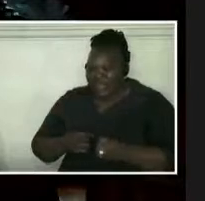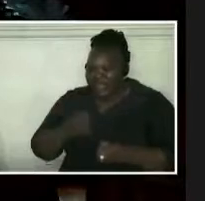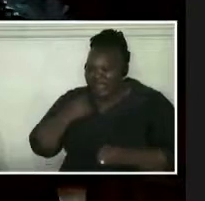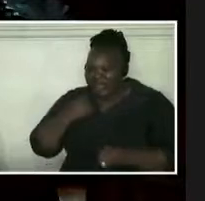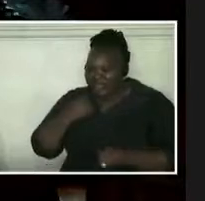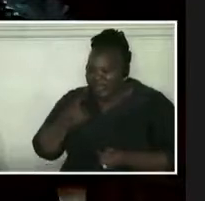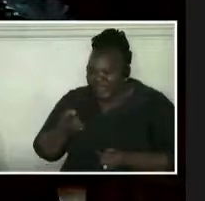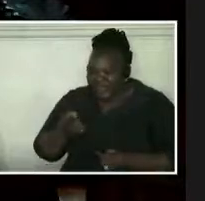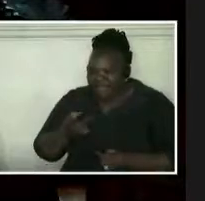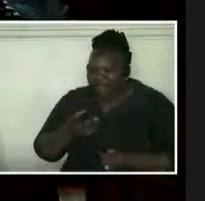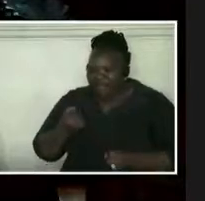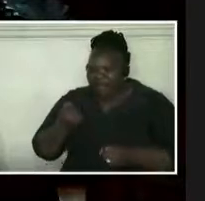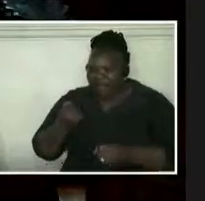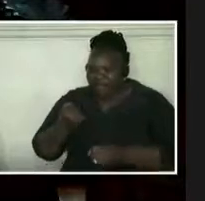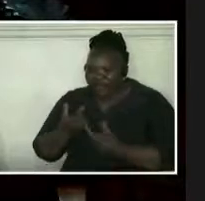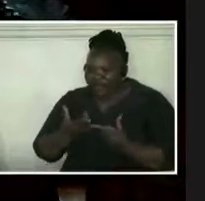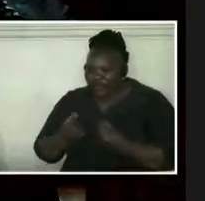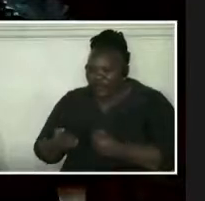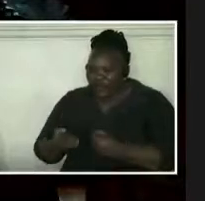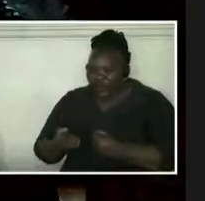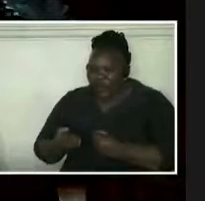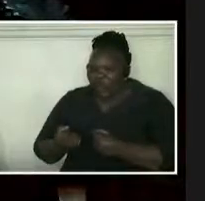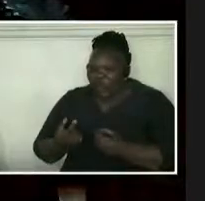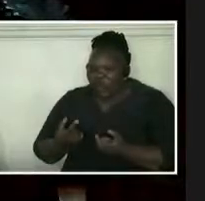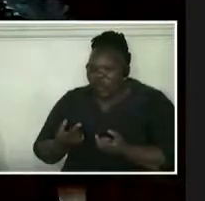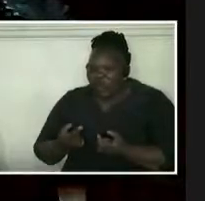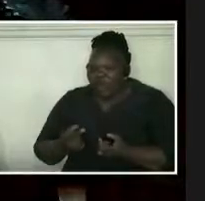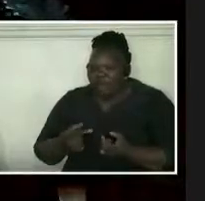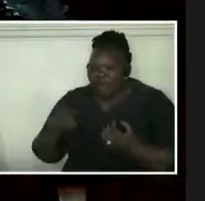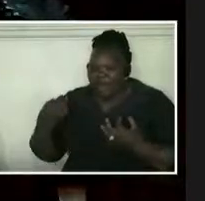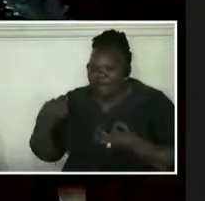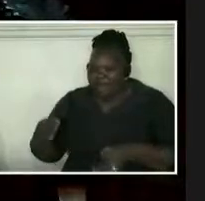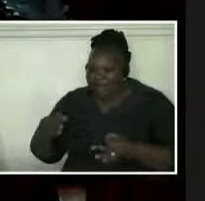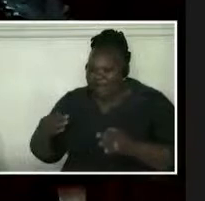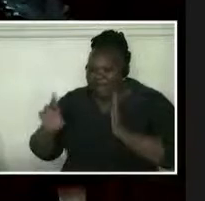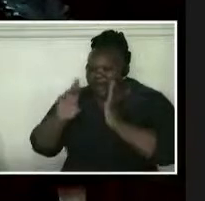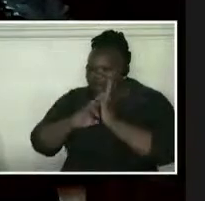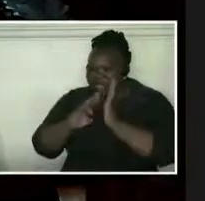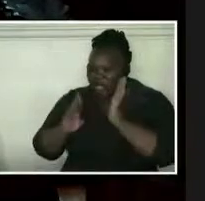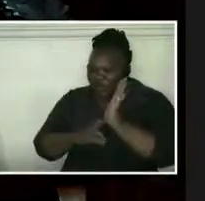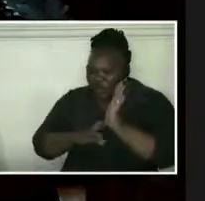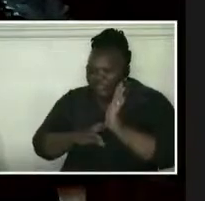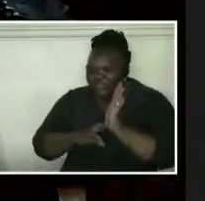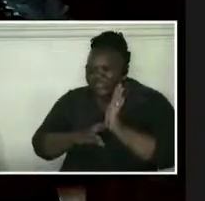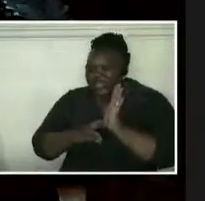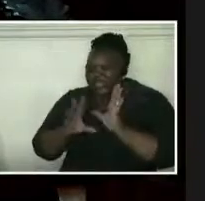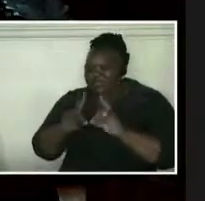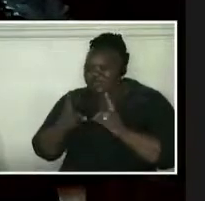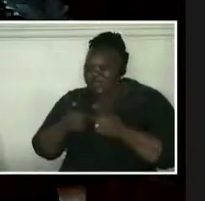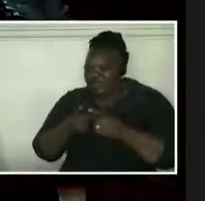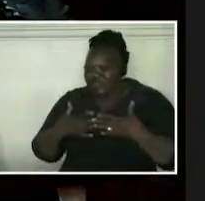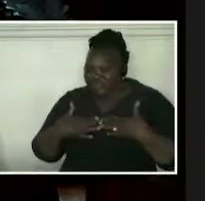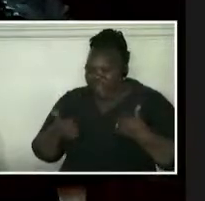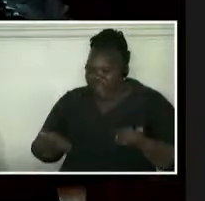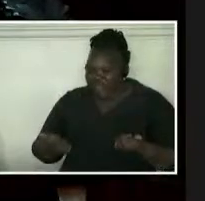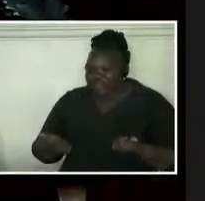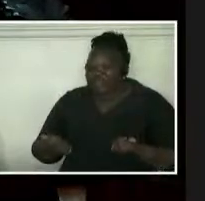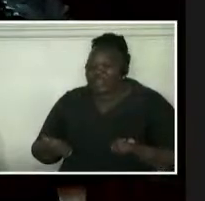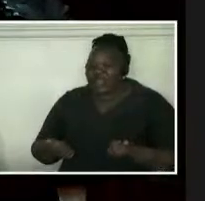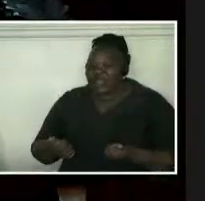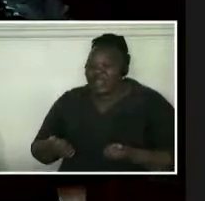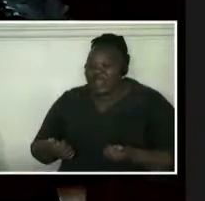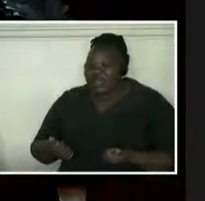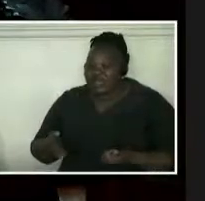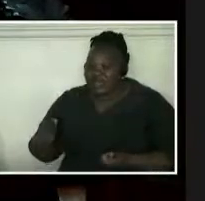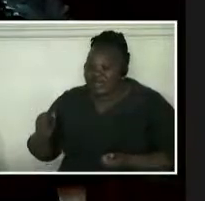that we made was to do away with the outdated paper-based record management system in the case of the department of health although